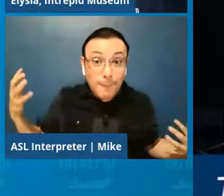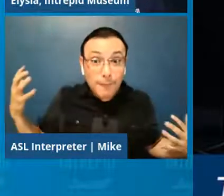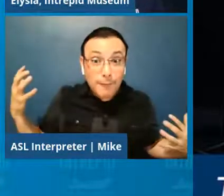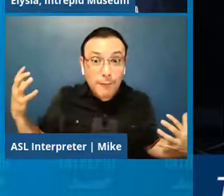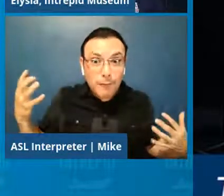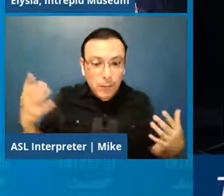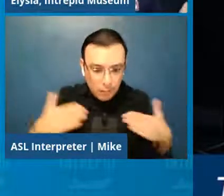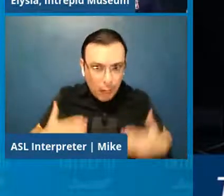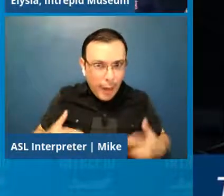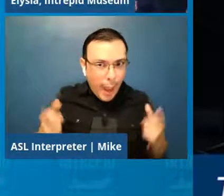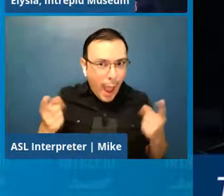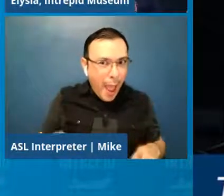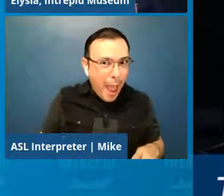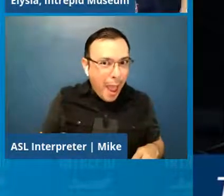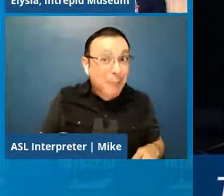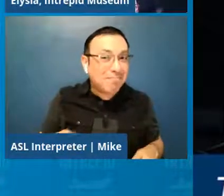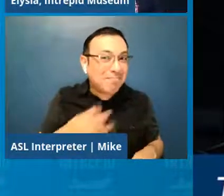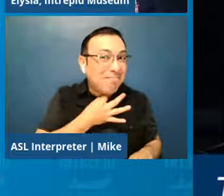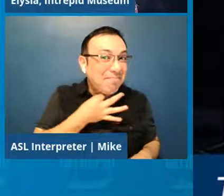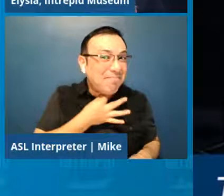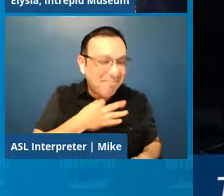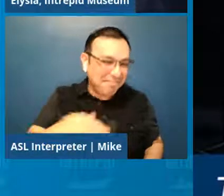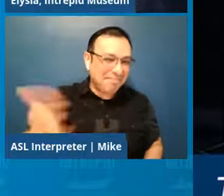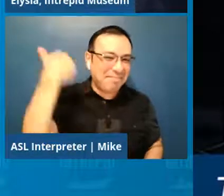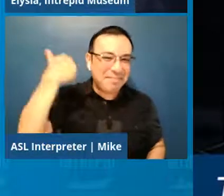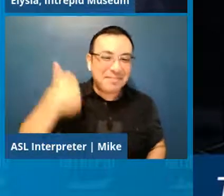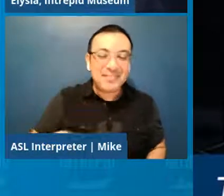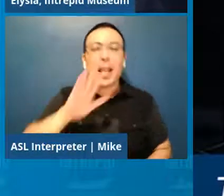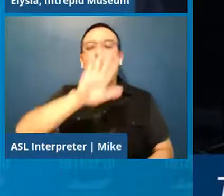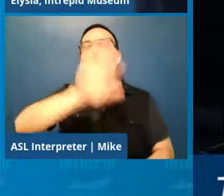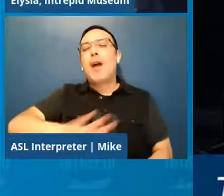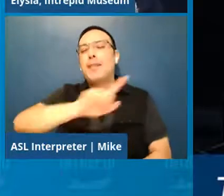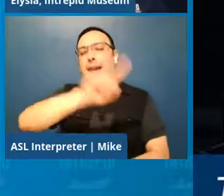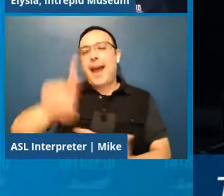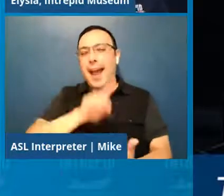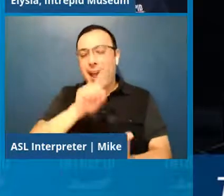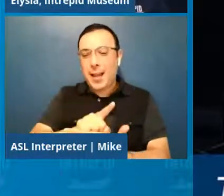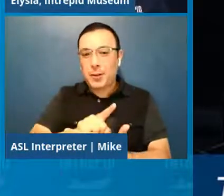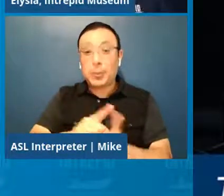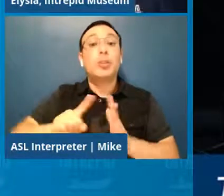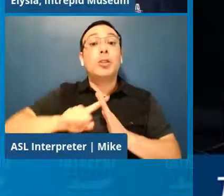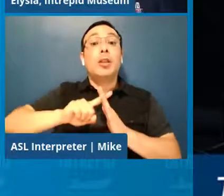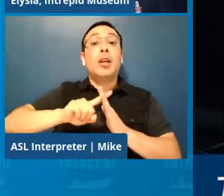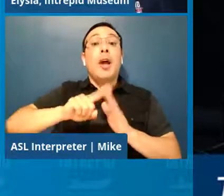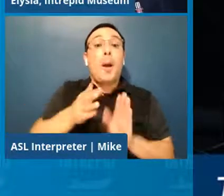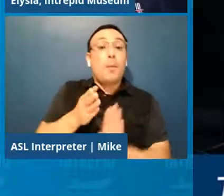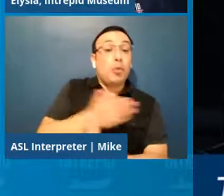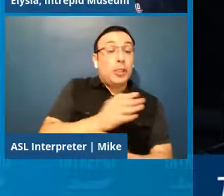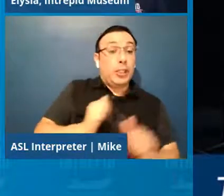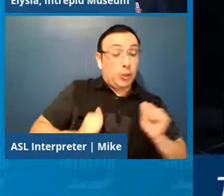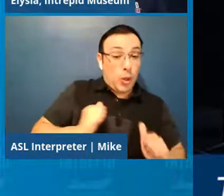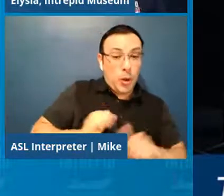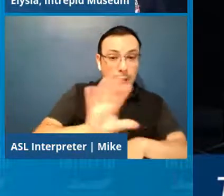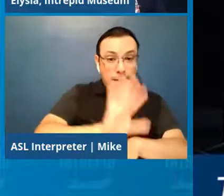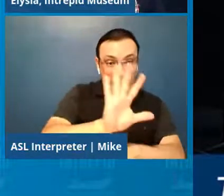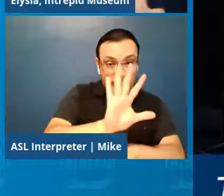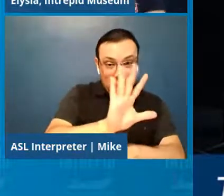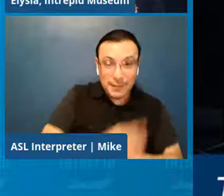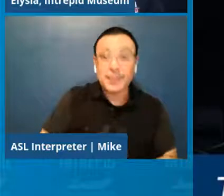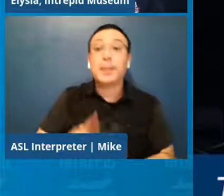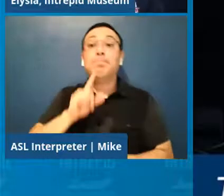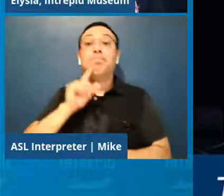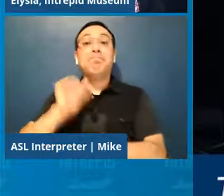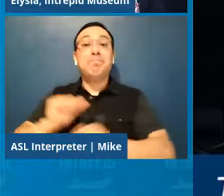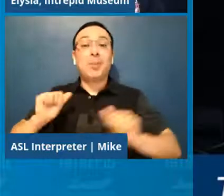that is tonight in just about an hour. The pre-show starts at 5 p.m. and the main event starts at 5:30 p.m. So that's